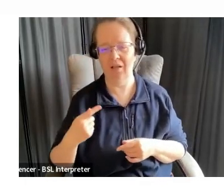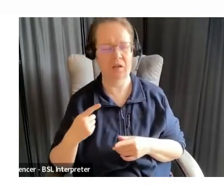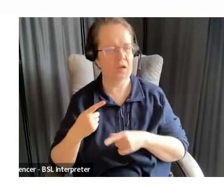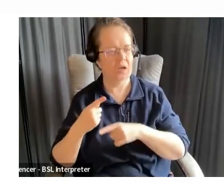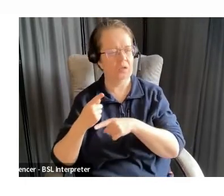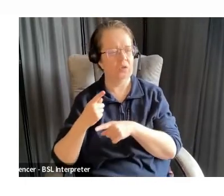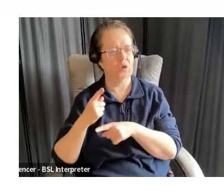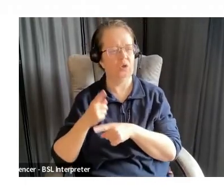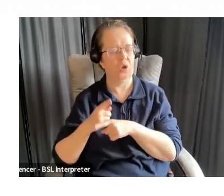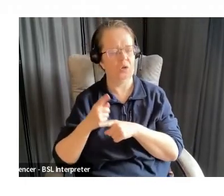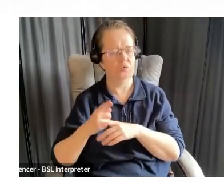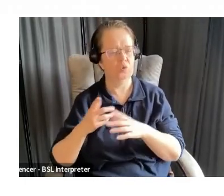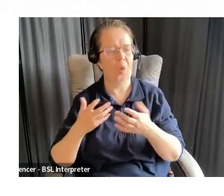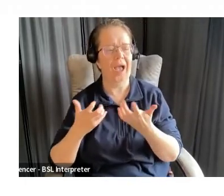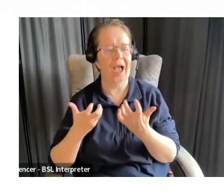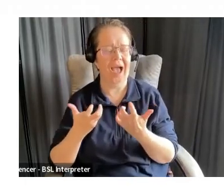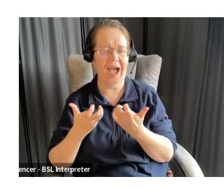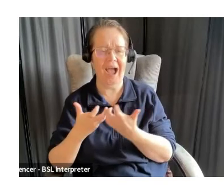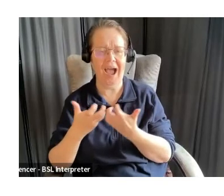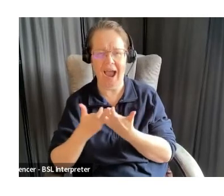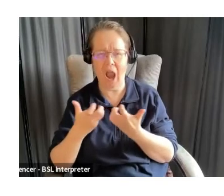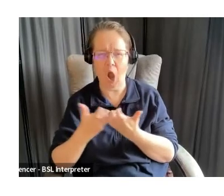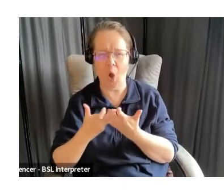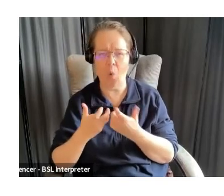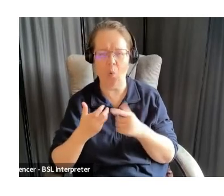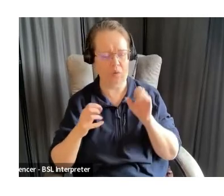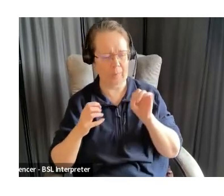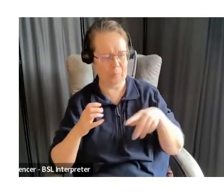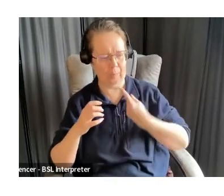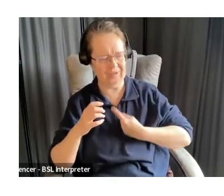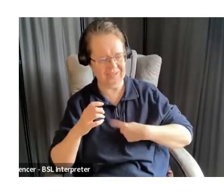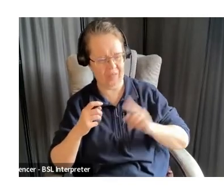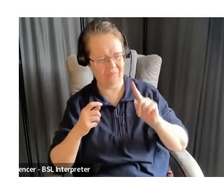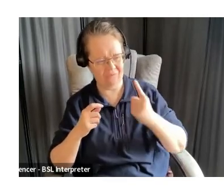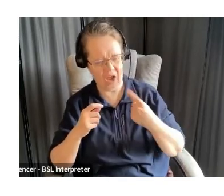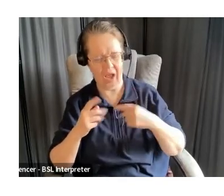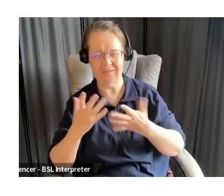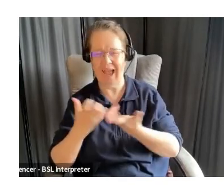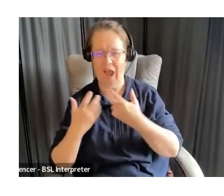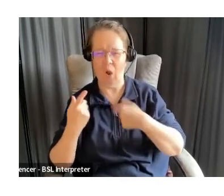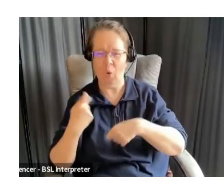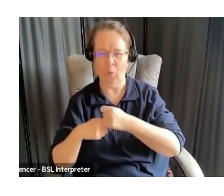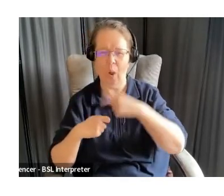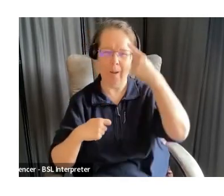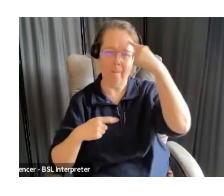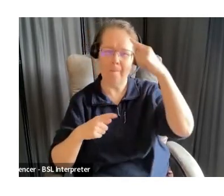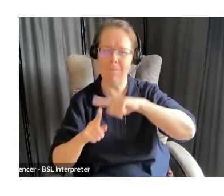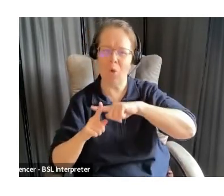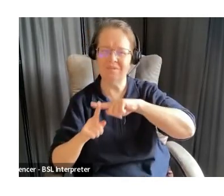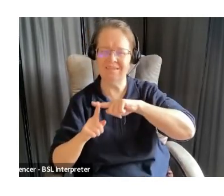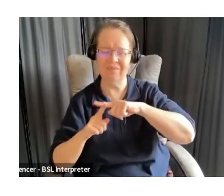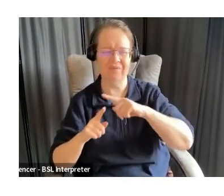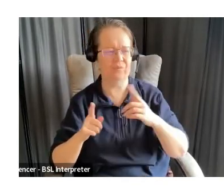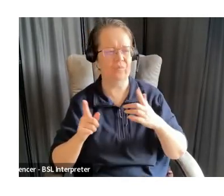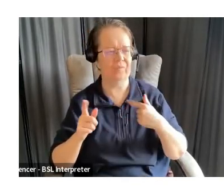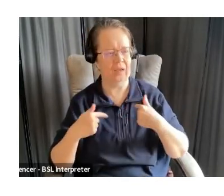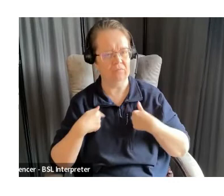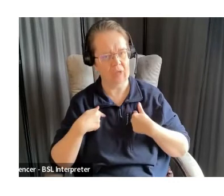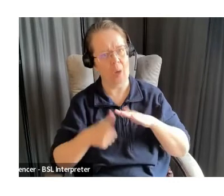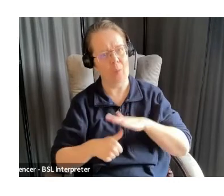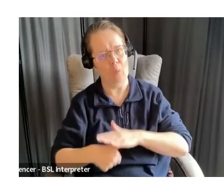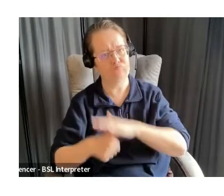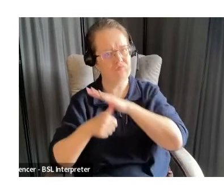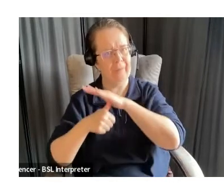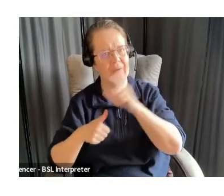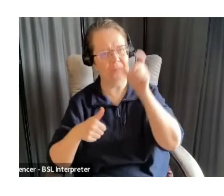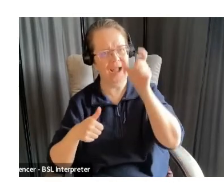about, how you are putting yourself first, how you're getting into a positive mindset of explaining why you are a premium